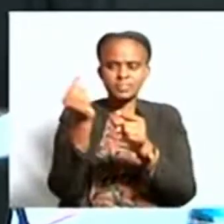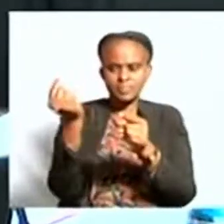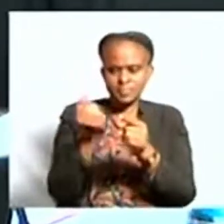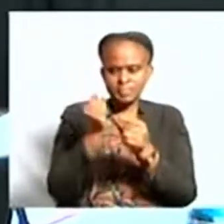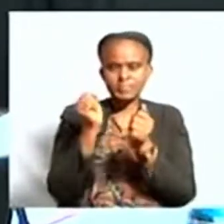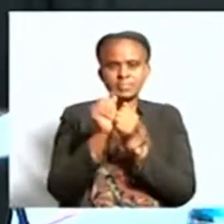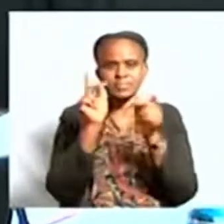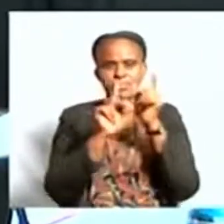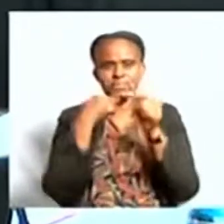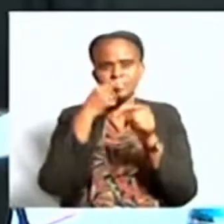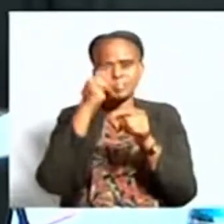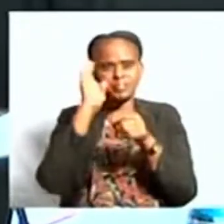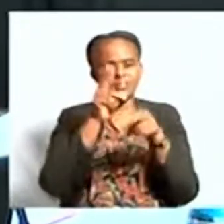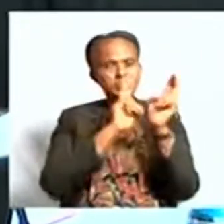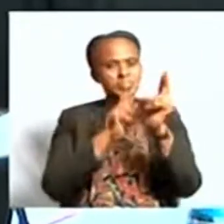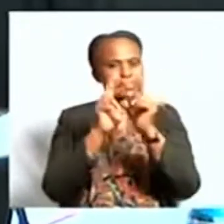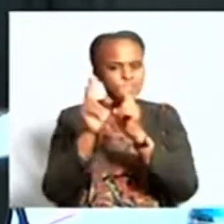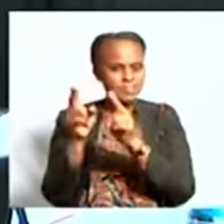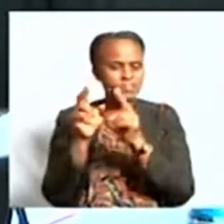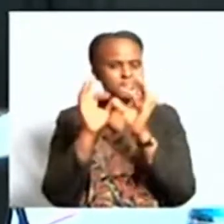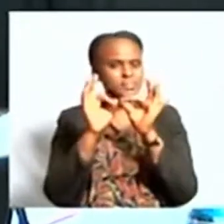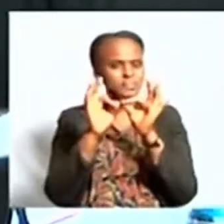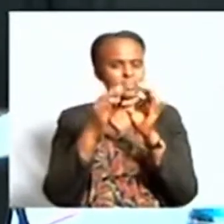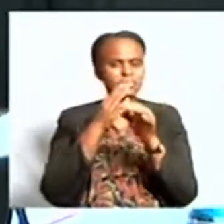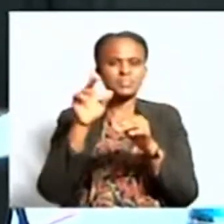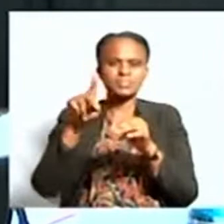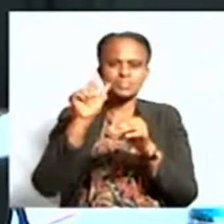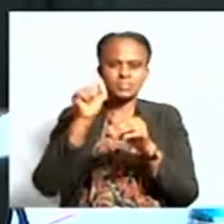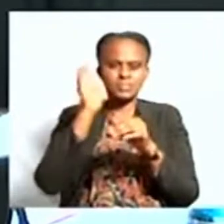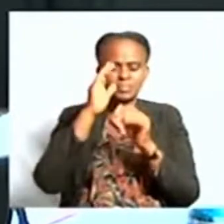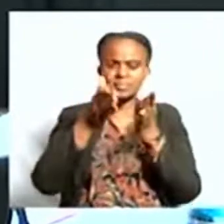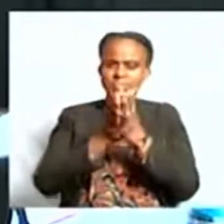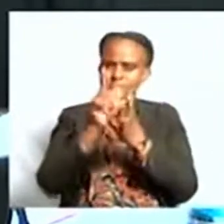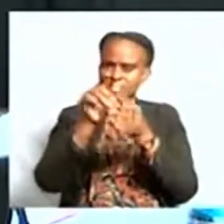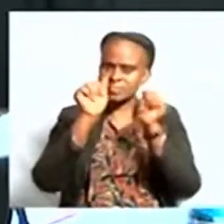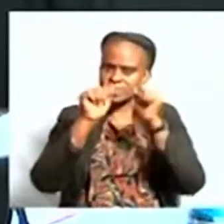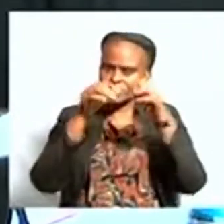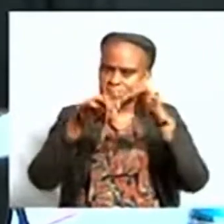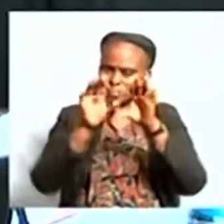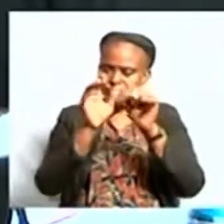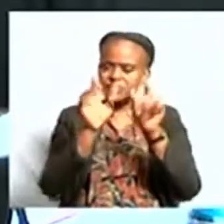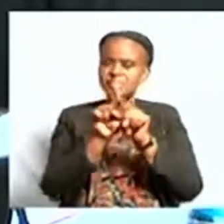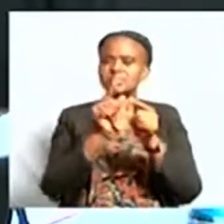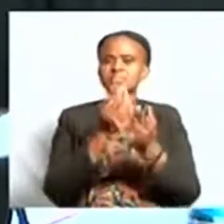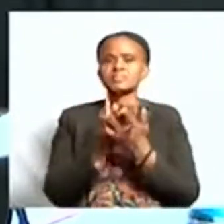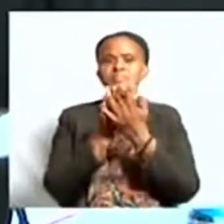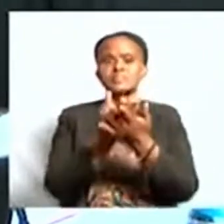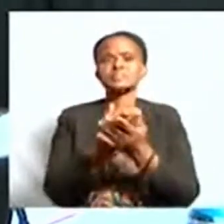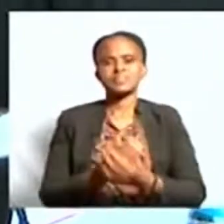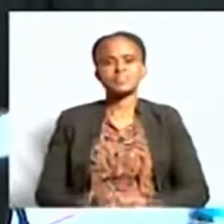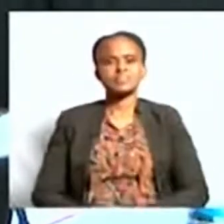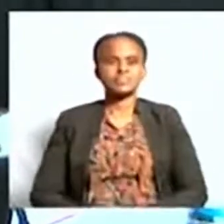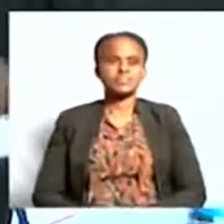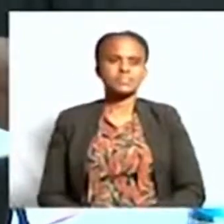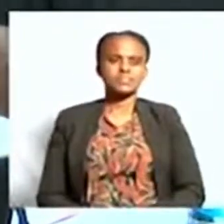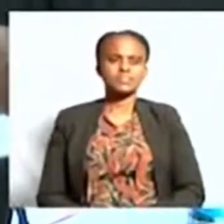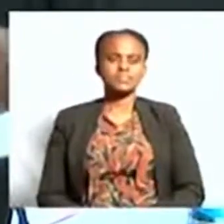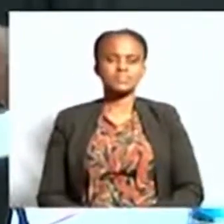people who give us the answers to that effect. So PS, I'll ask you to proceed and make your submission.